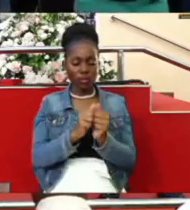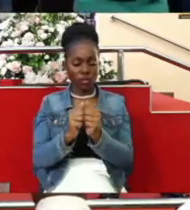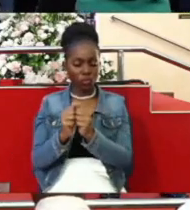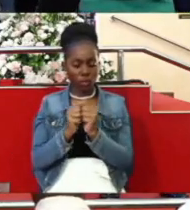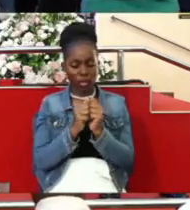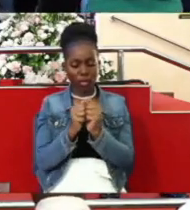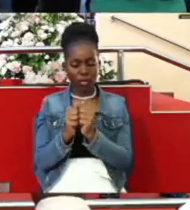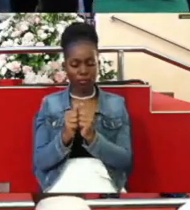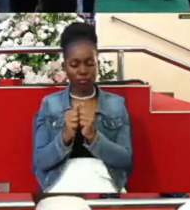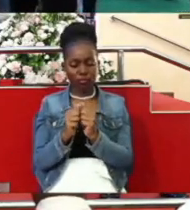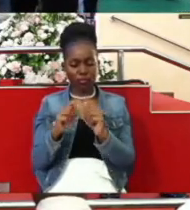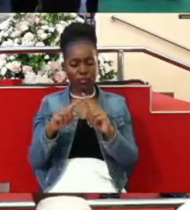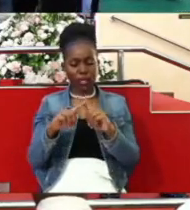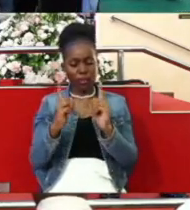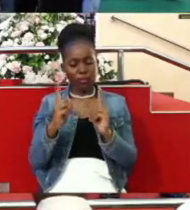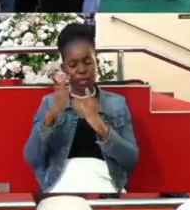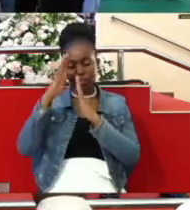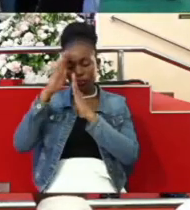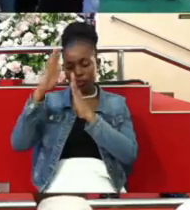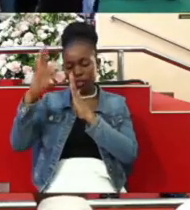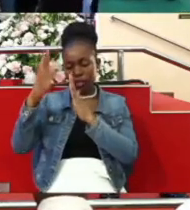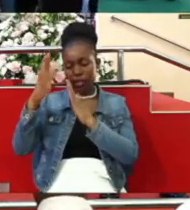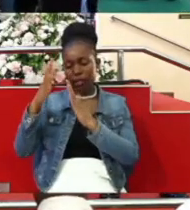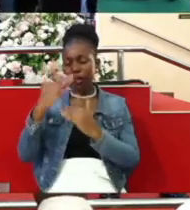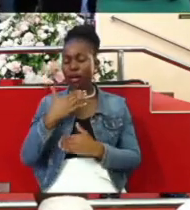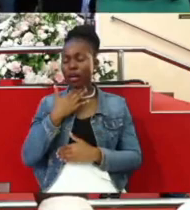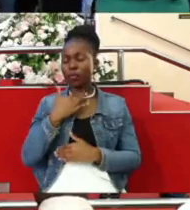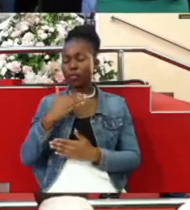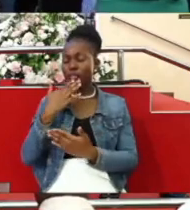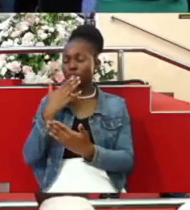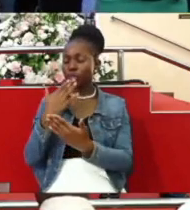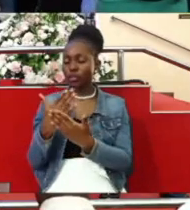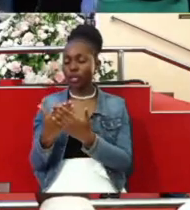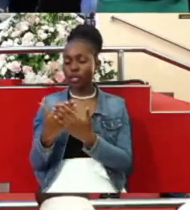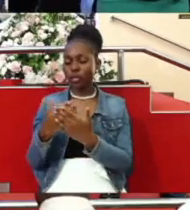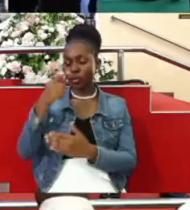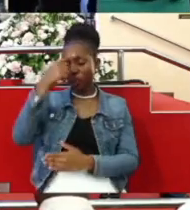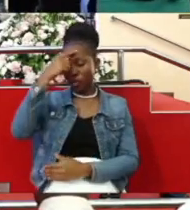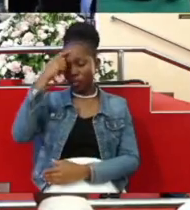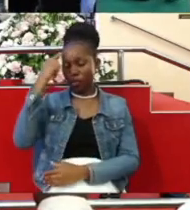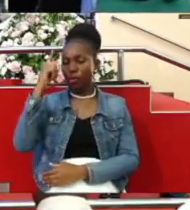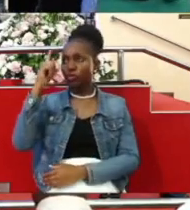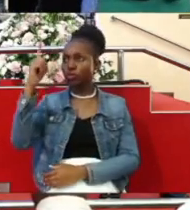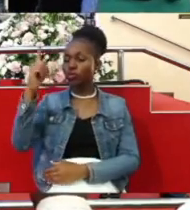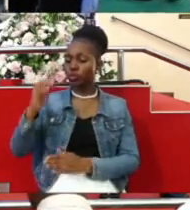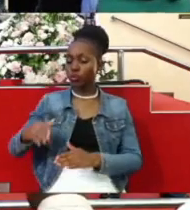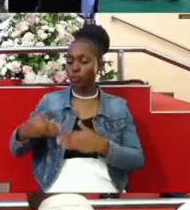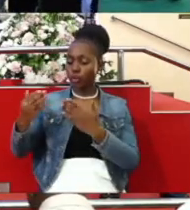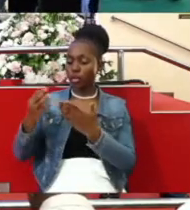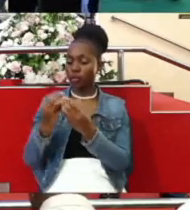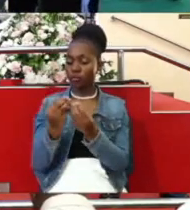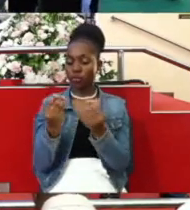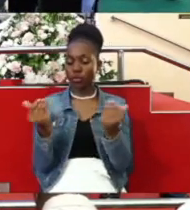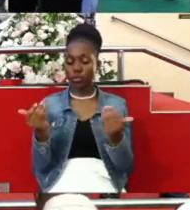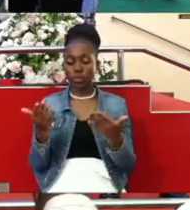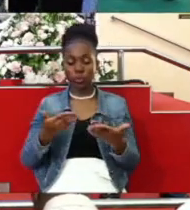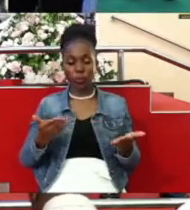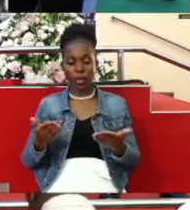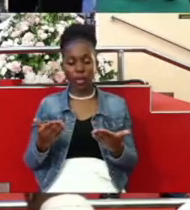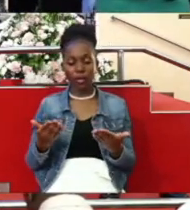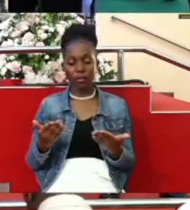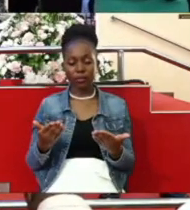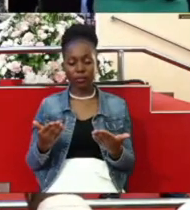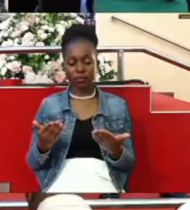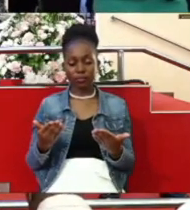But Father God, I want to thank you. You are God that gives solutions where there is no solution. You